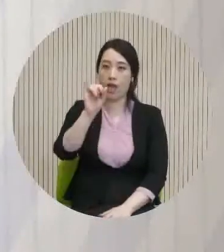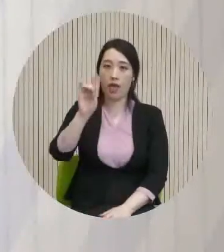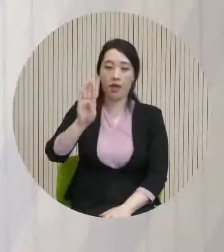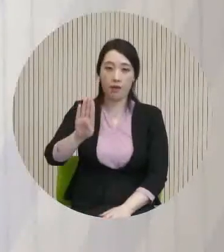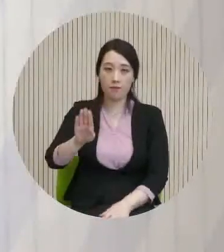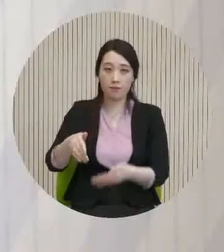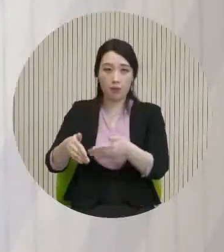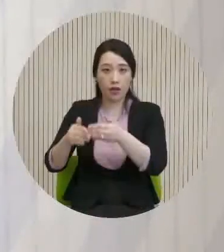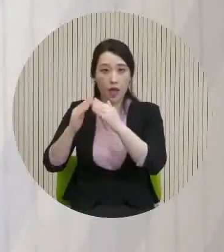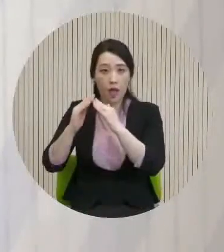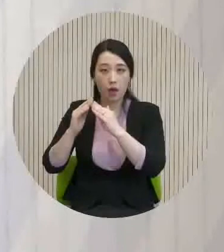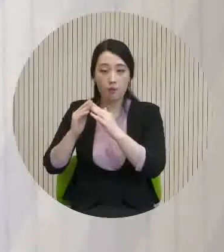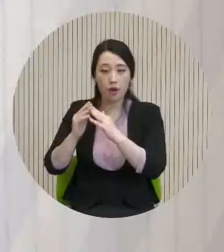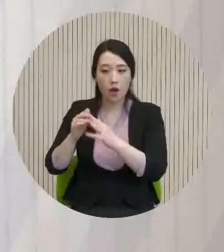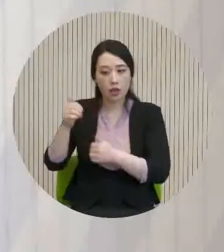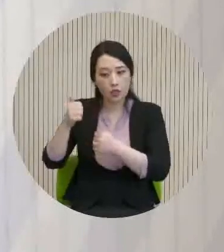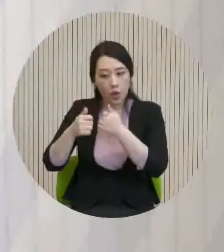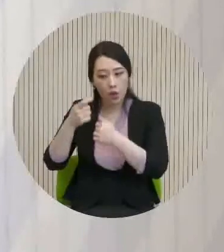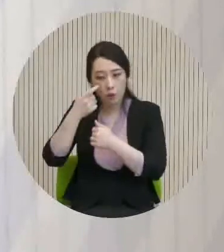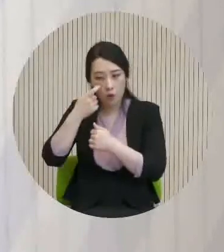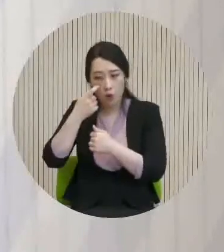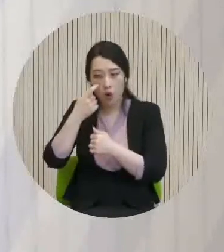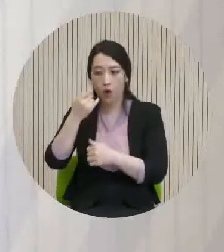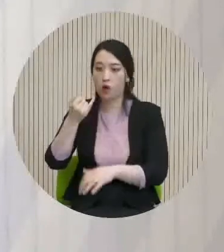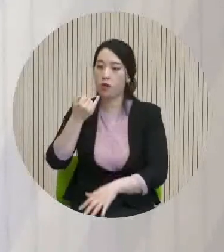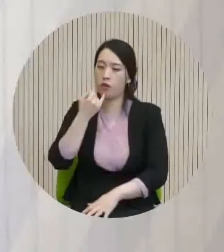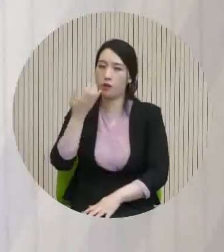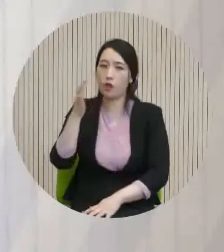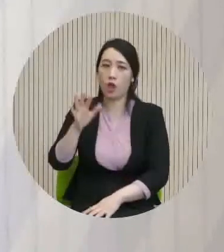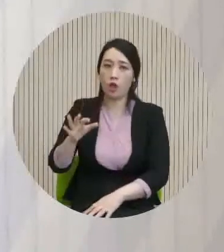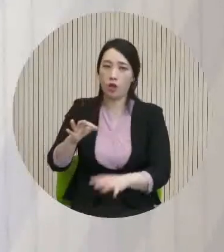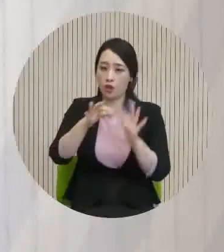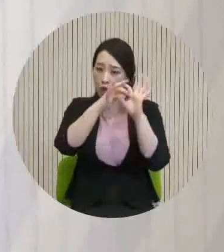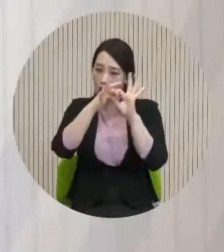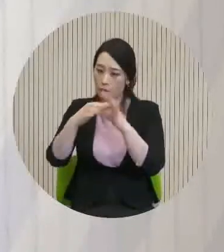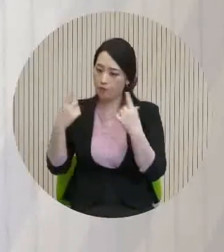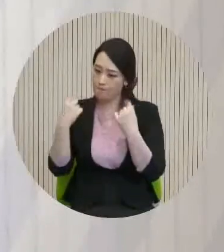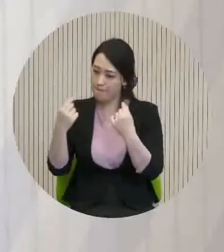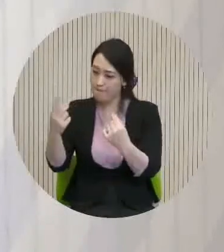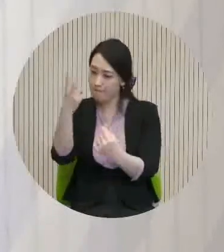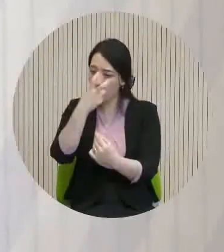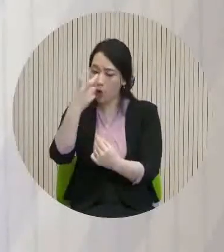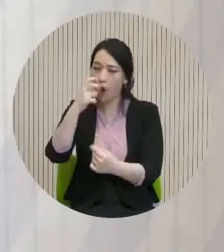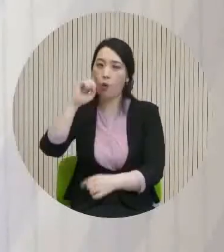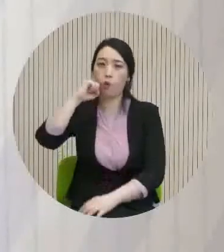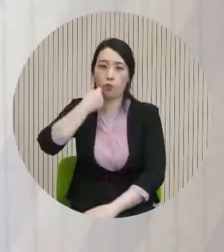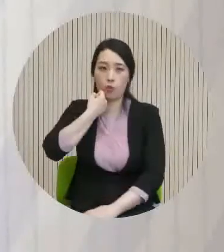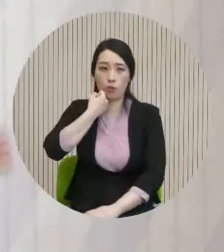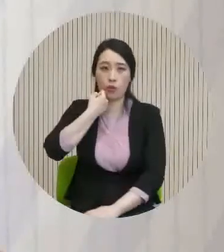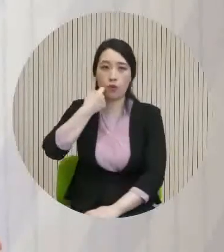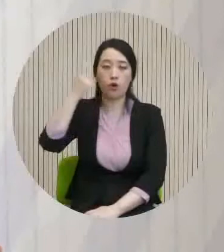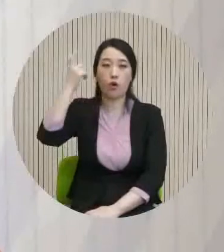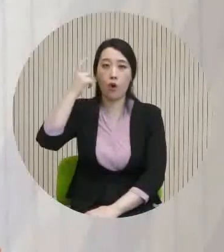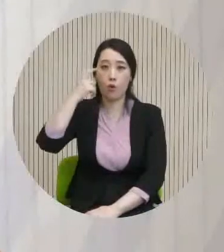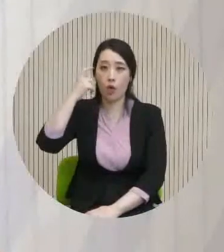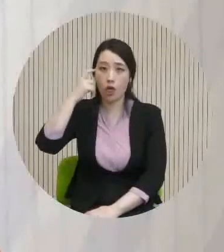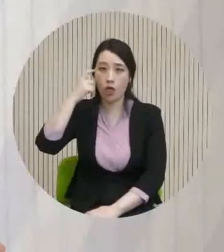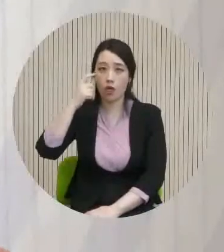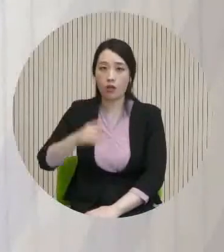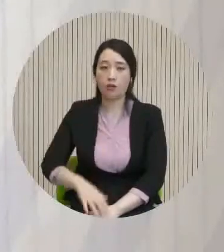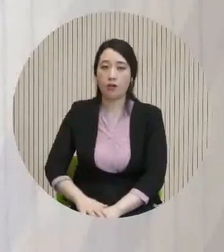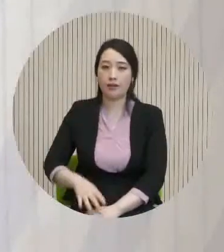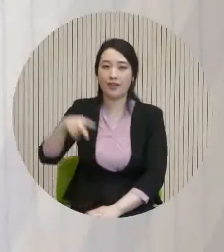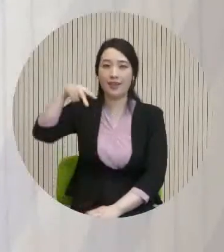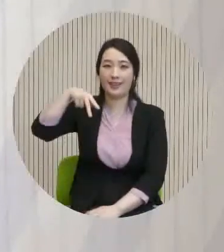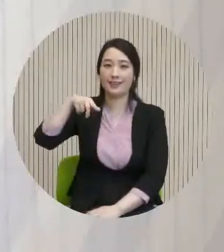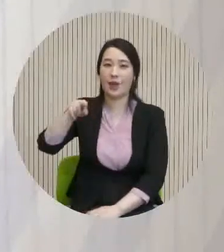can have a test runs of the applications, but the continuous management of this application seems very